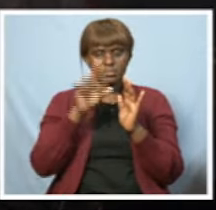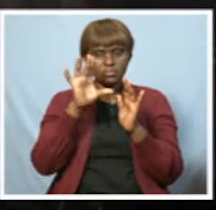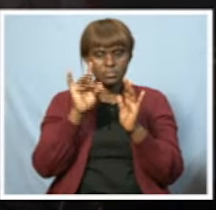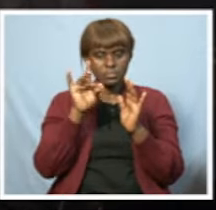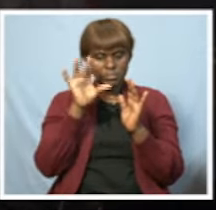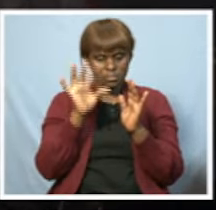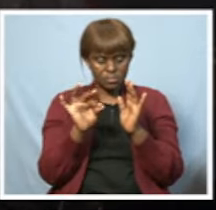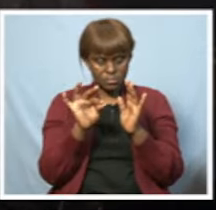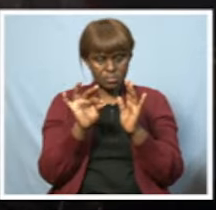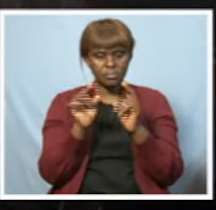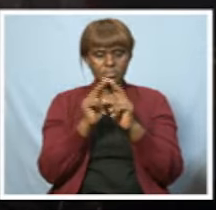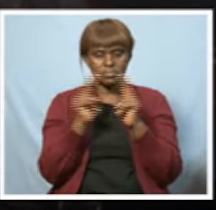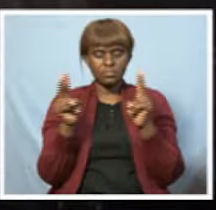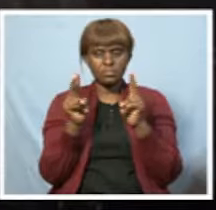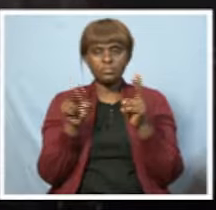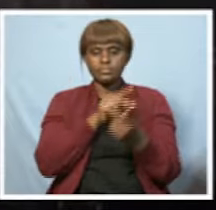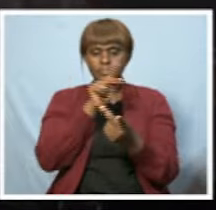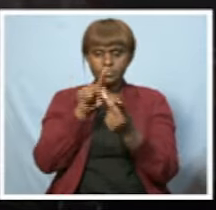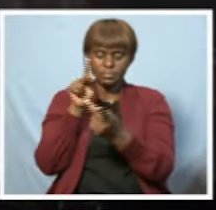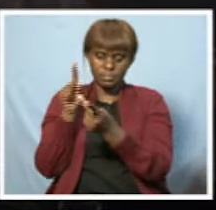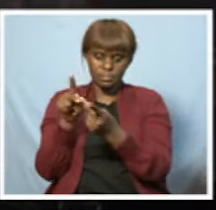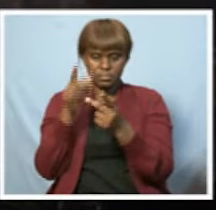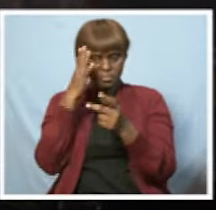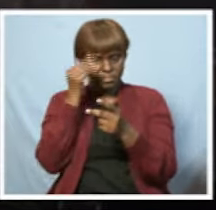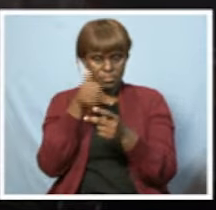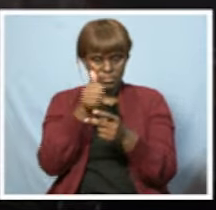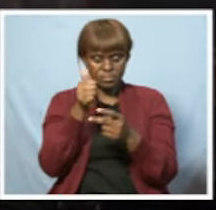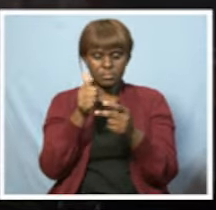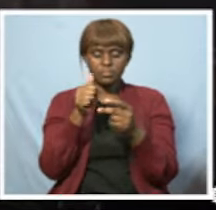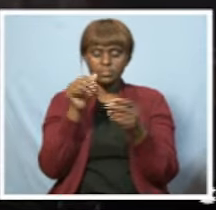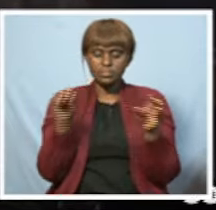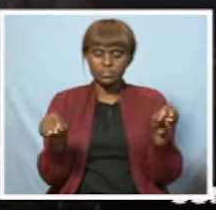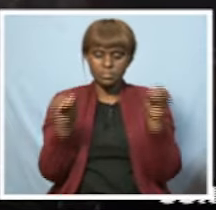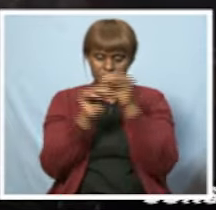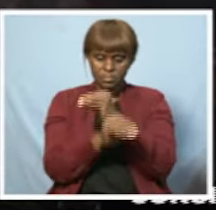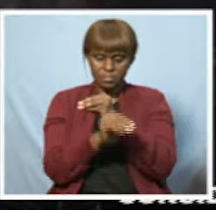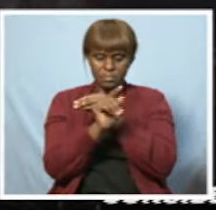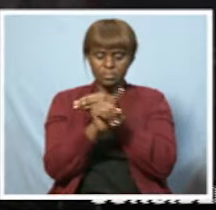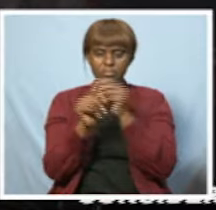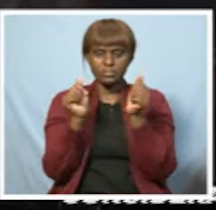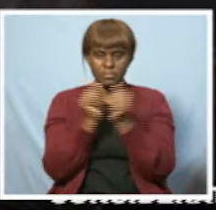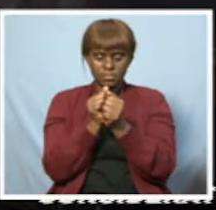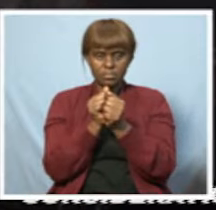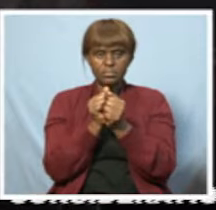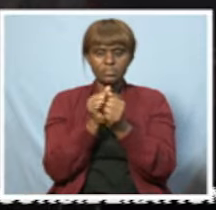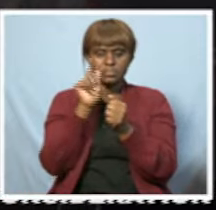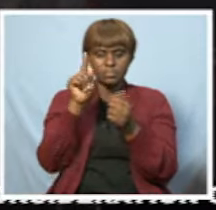0.89, so accurate? Why did you replace it with the